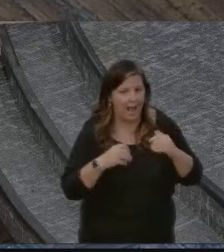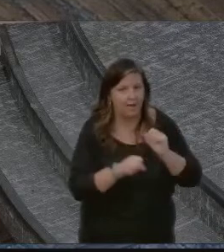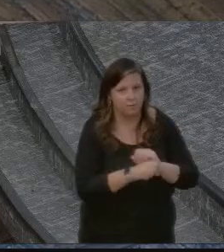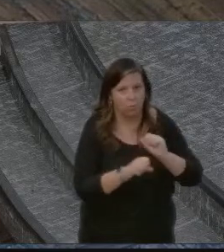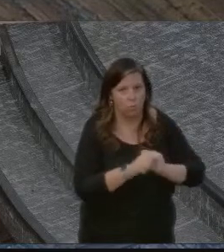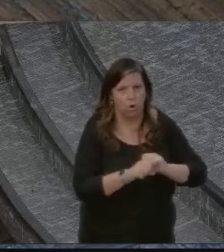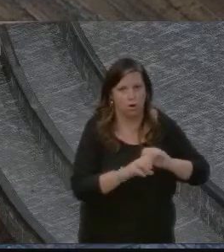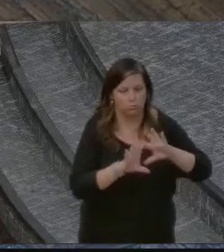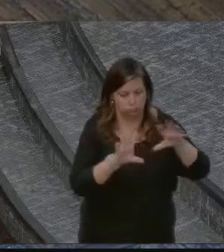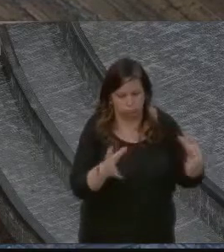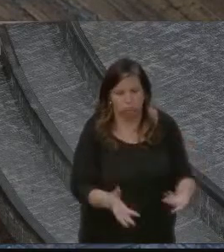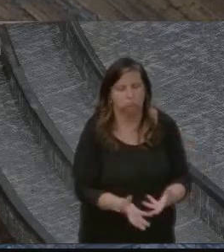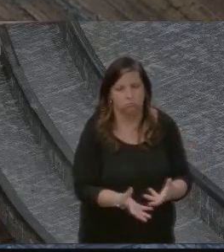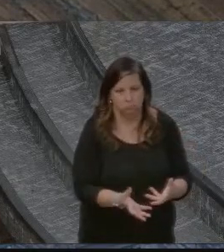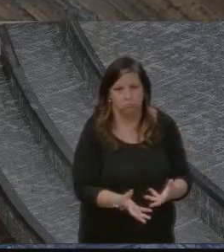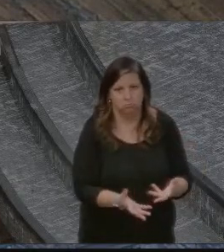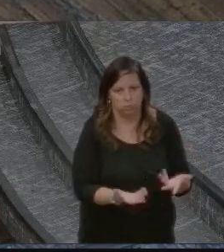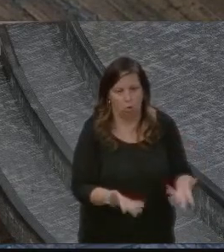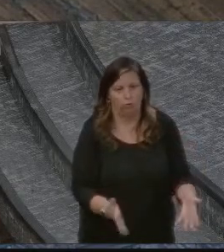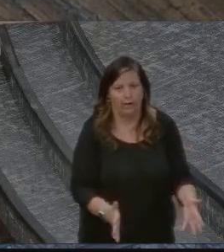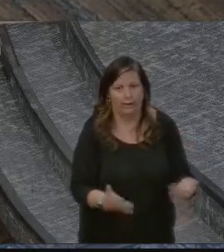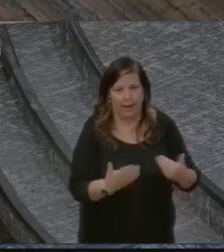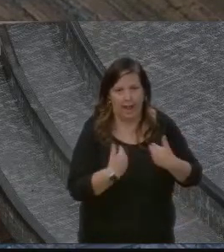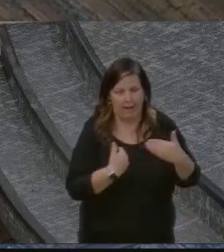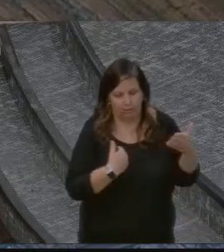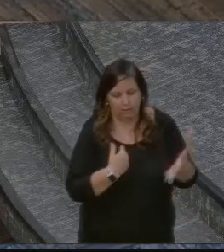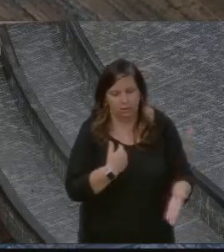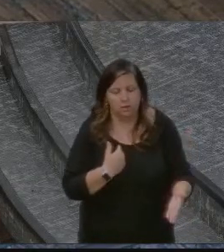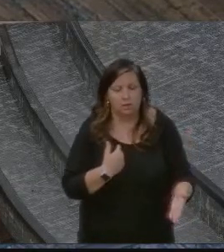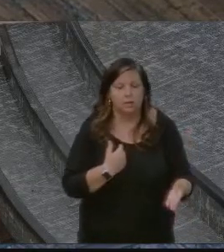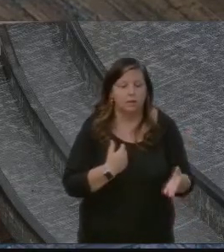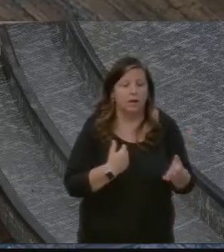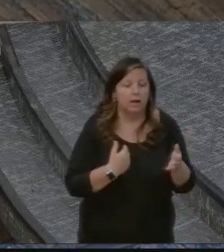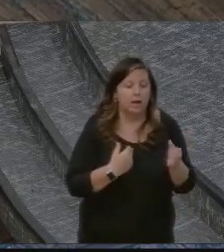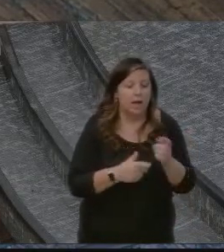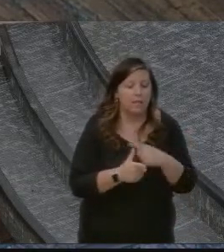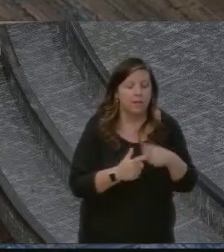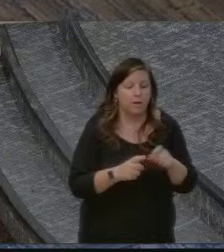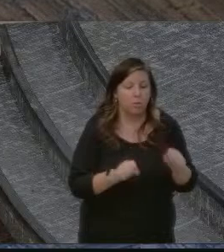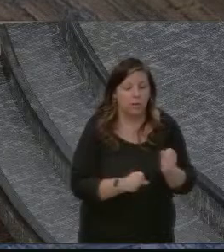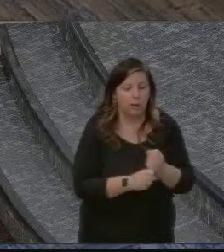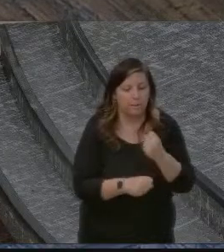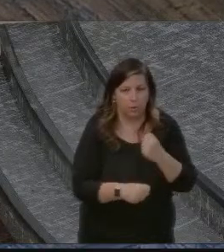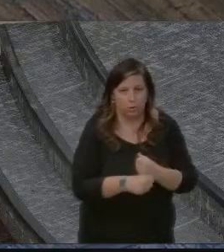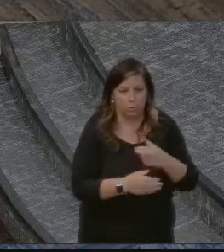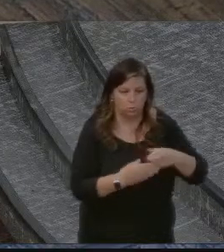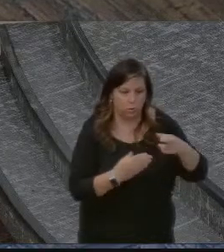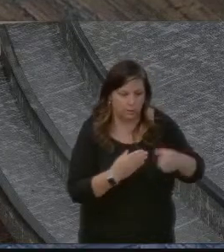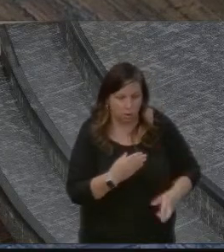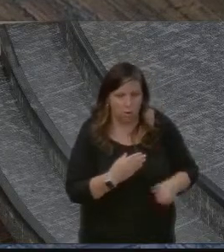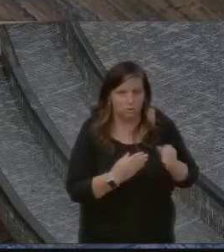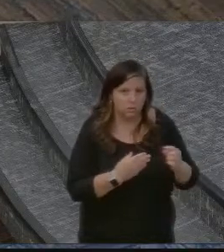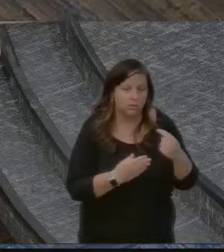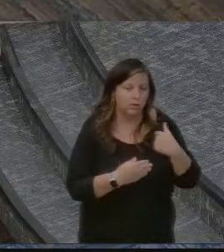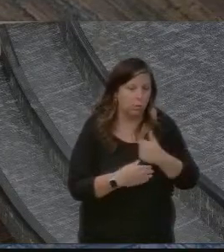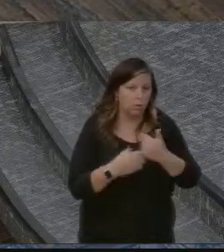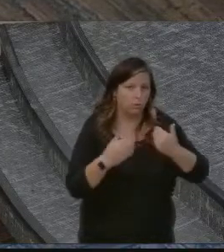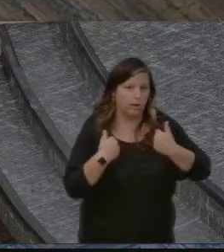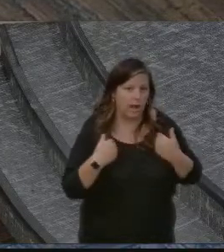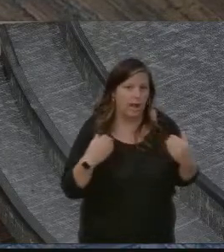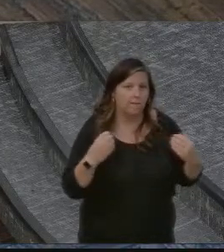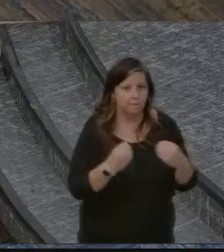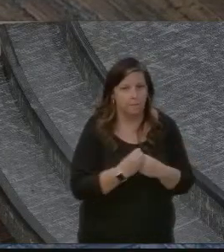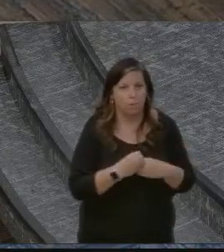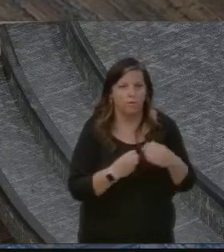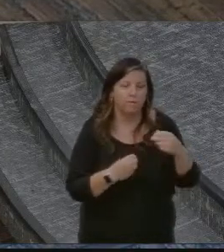the structures that produce some of these disparities so they'll have a bigger platform on which to leap off from.